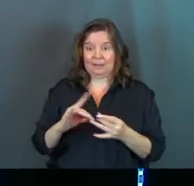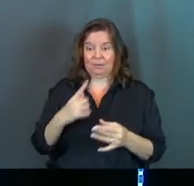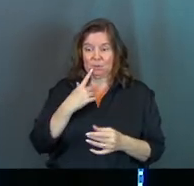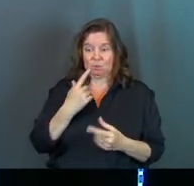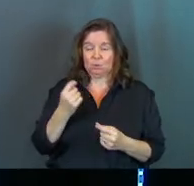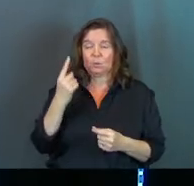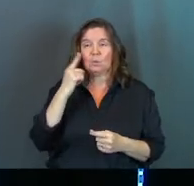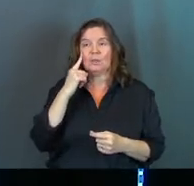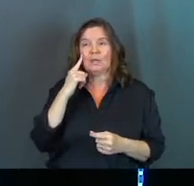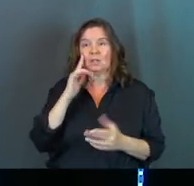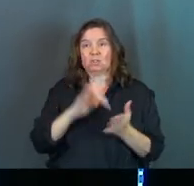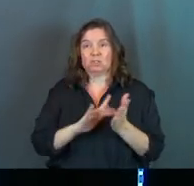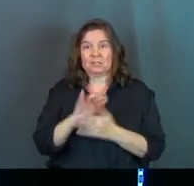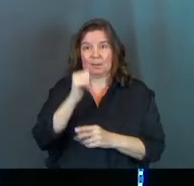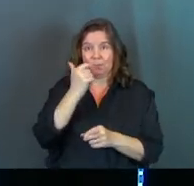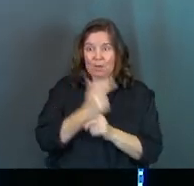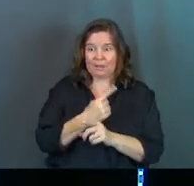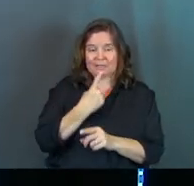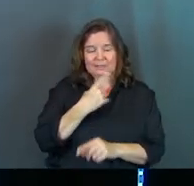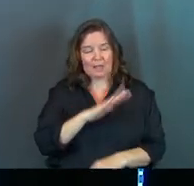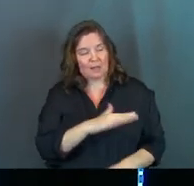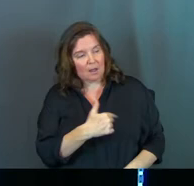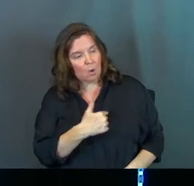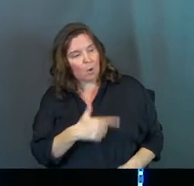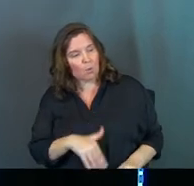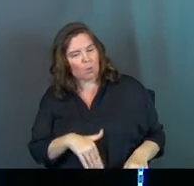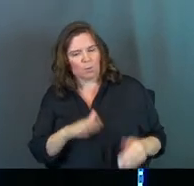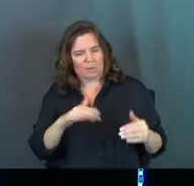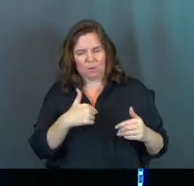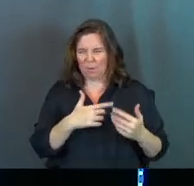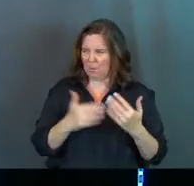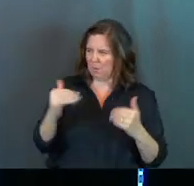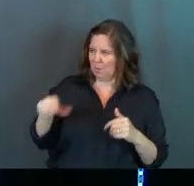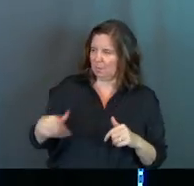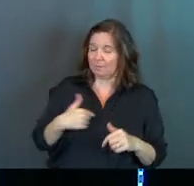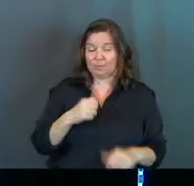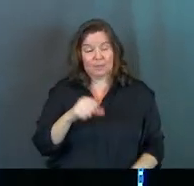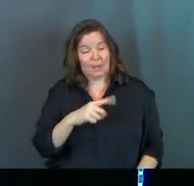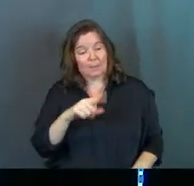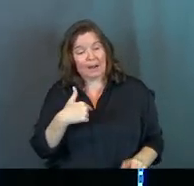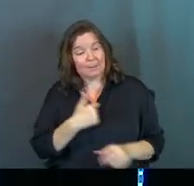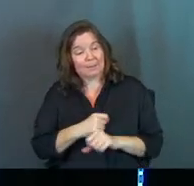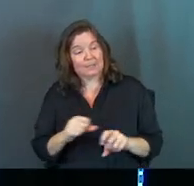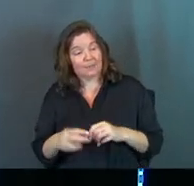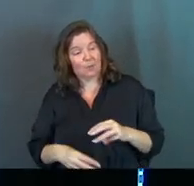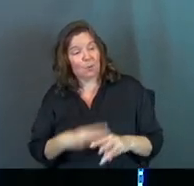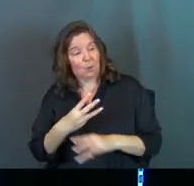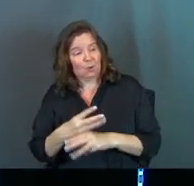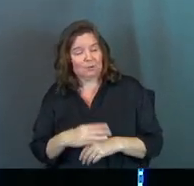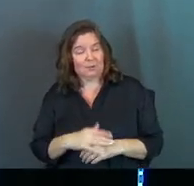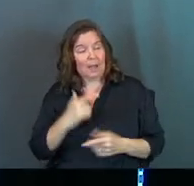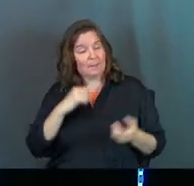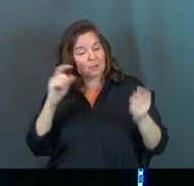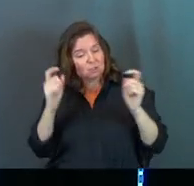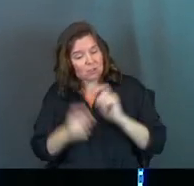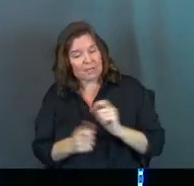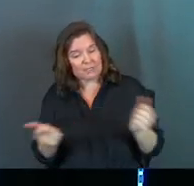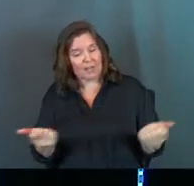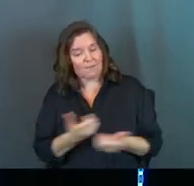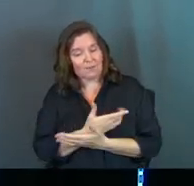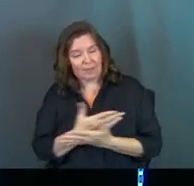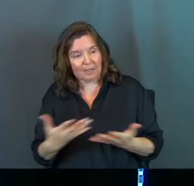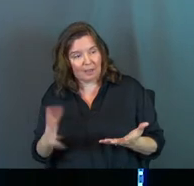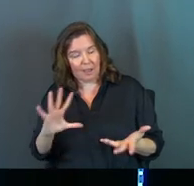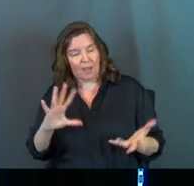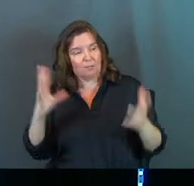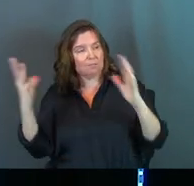So like when you think of Jesus' brothers, Jesus comes to them and he's like, oh, we grew up with you, Jesus. And he's like, yeah, guess what? I'm going to save the world. I'm going to change like everything.